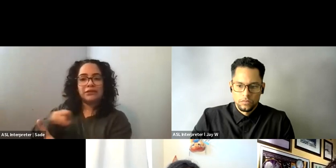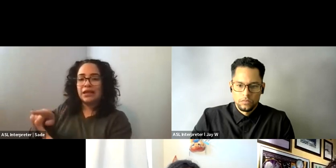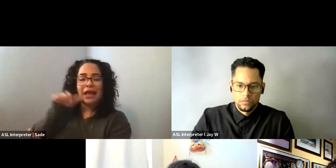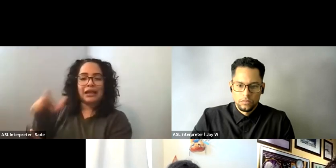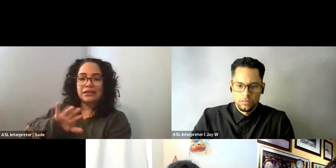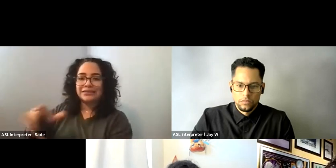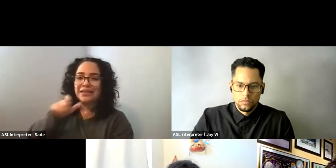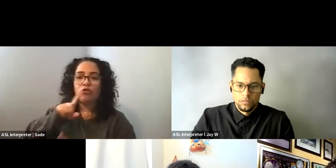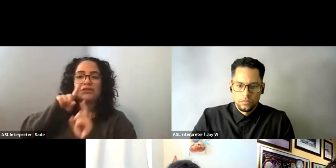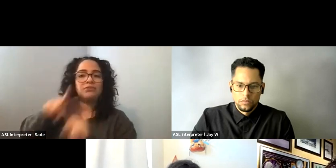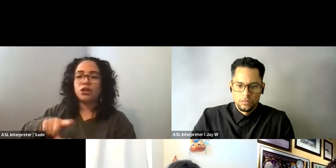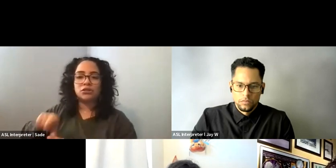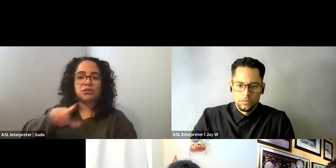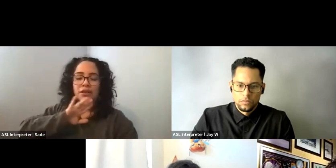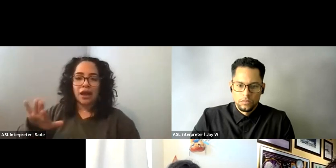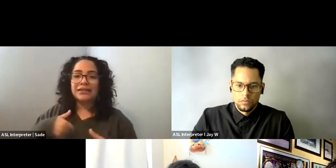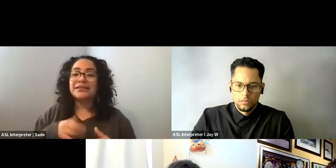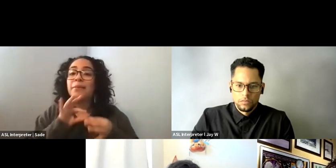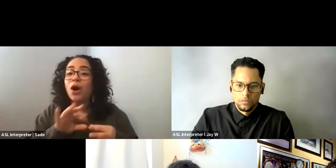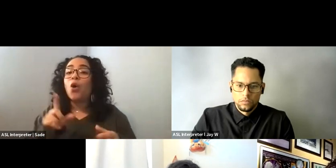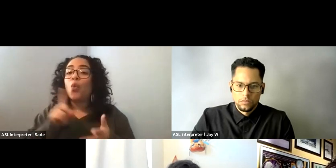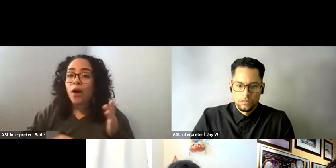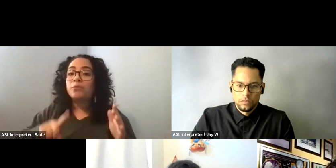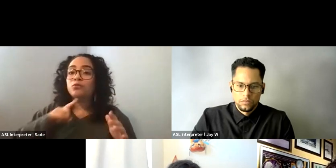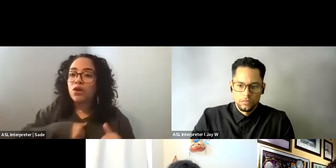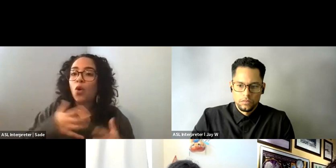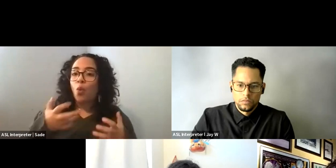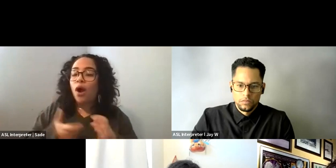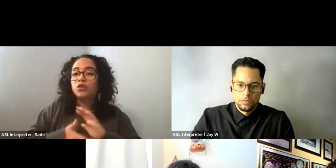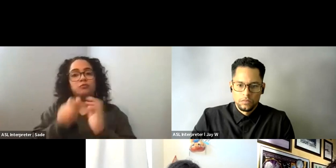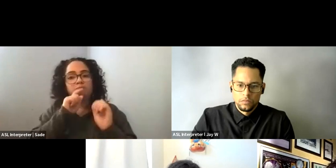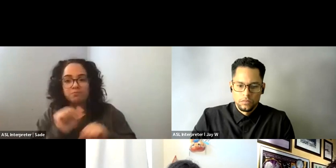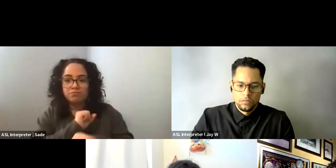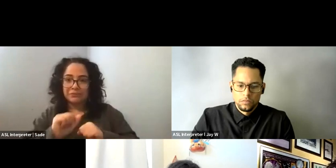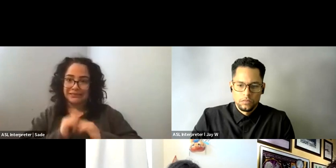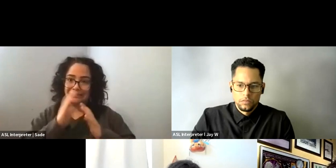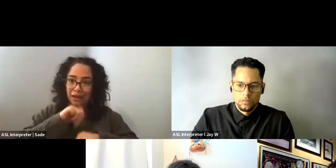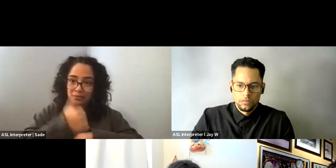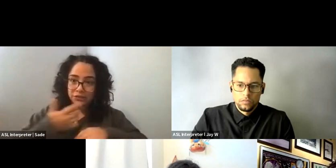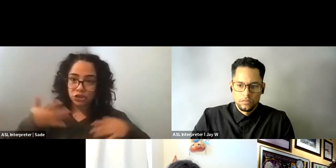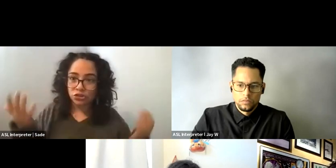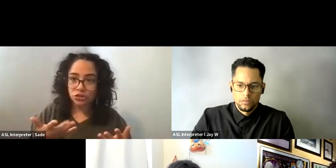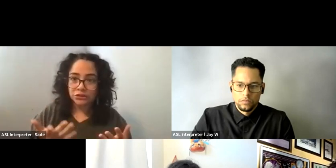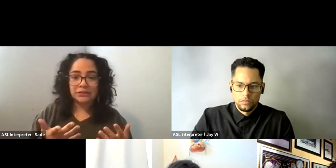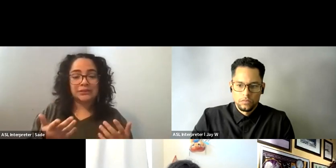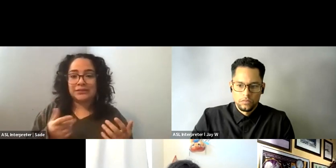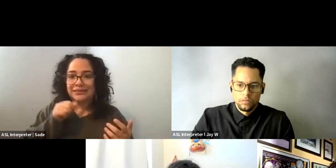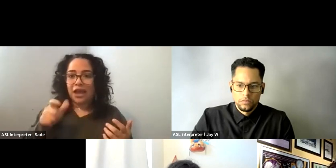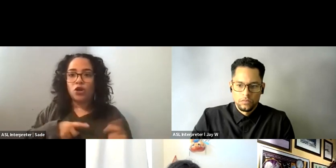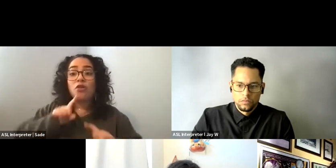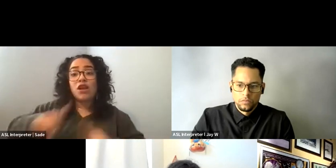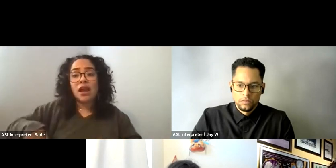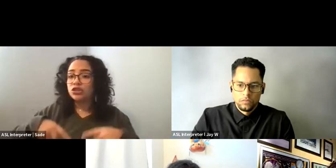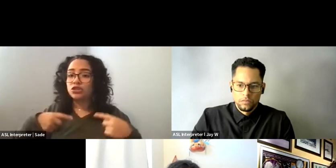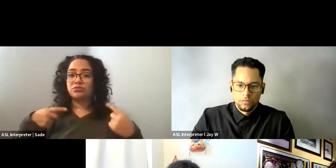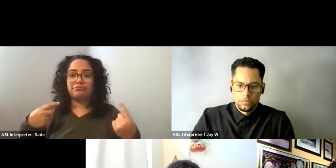response to that. It's about what we actually want to be creating. You know, that's not just our reactionary, you know,